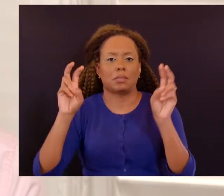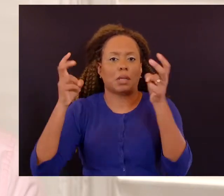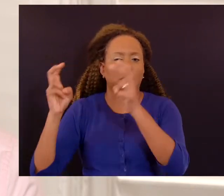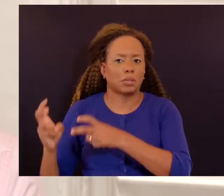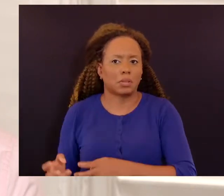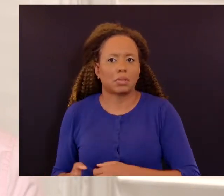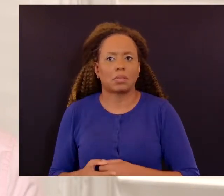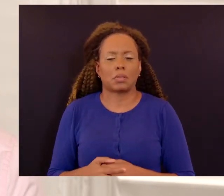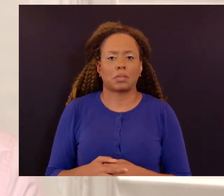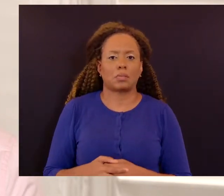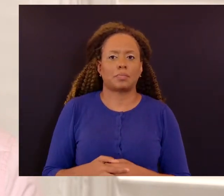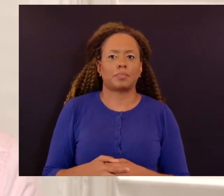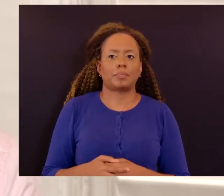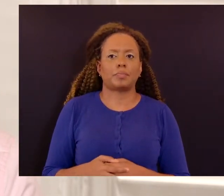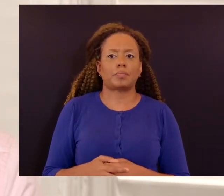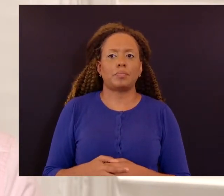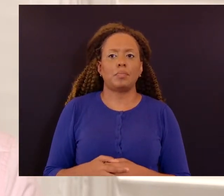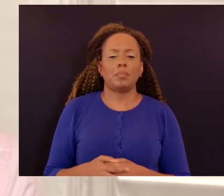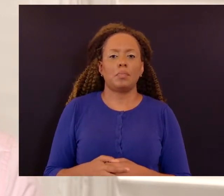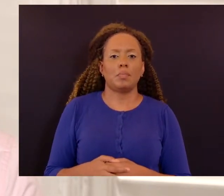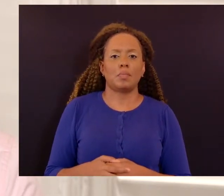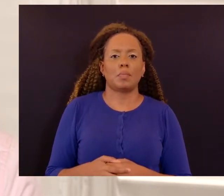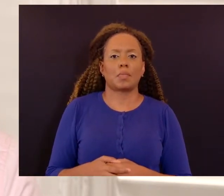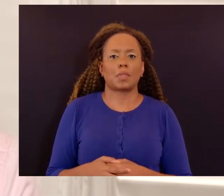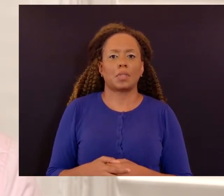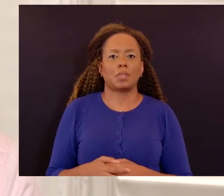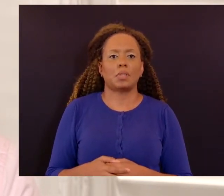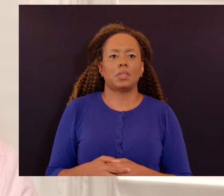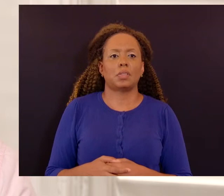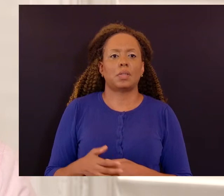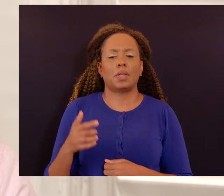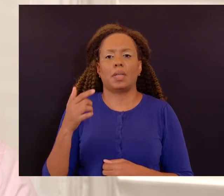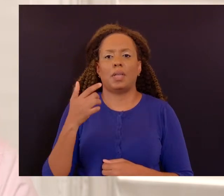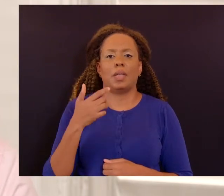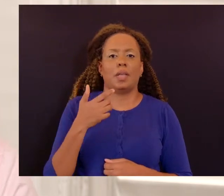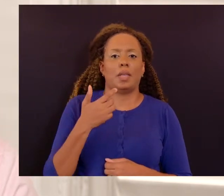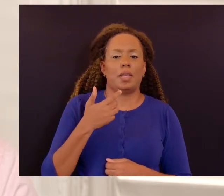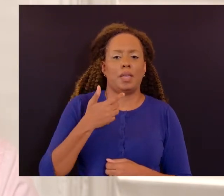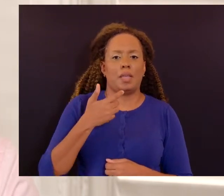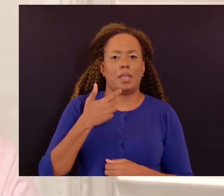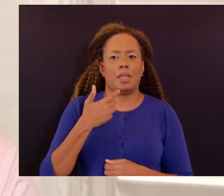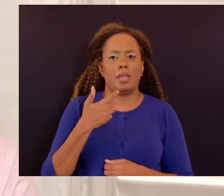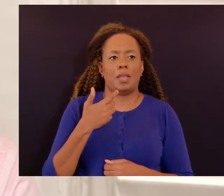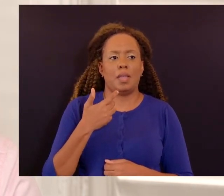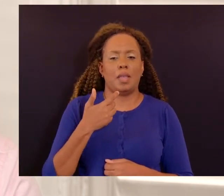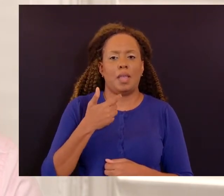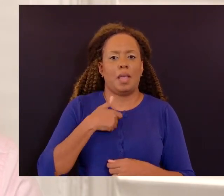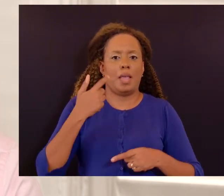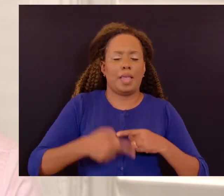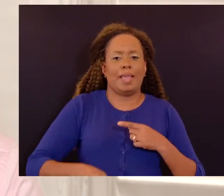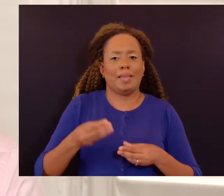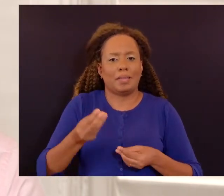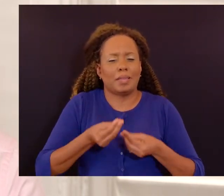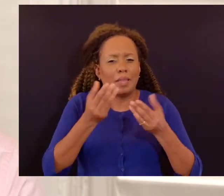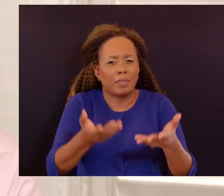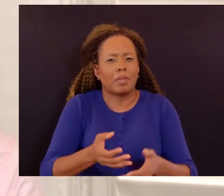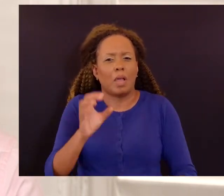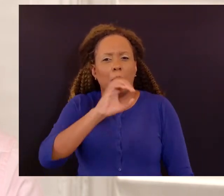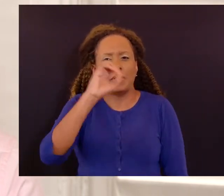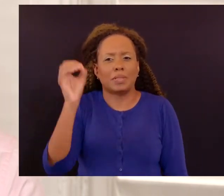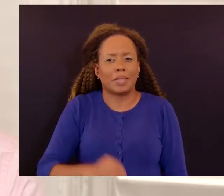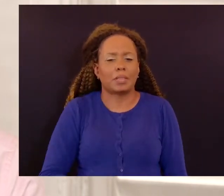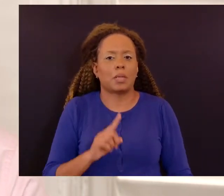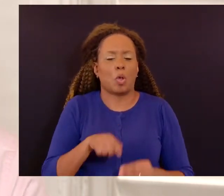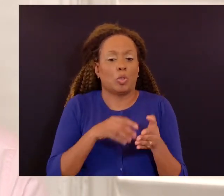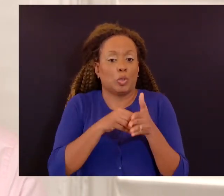And hence the percentage to be presented would be based on the entries and not necessarily the number of